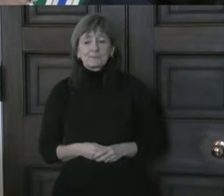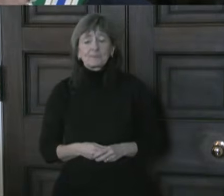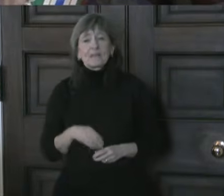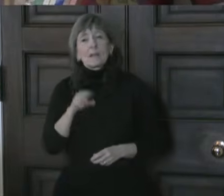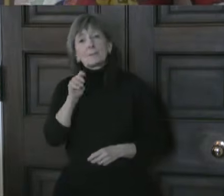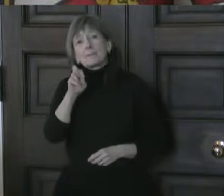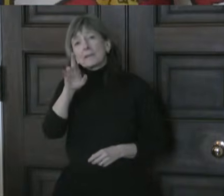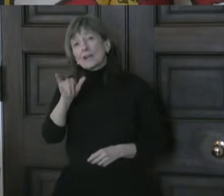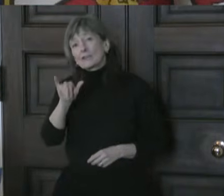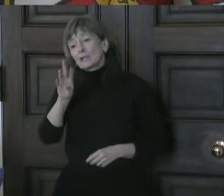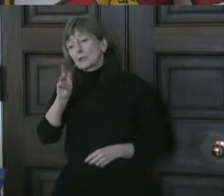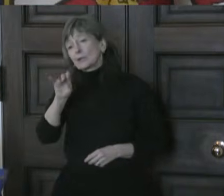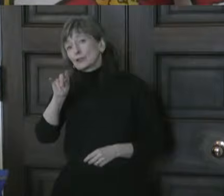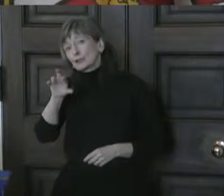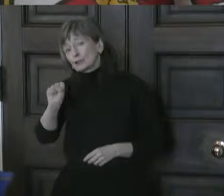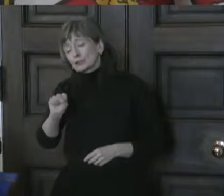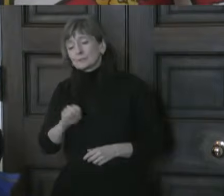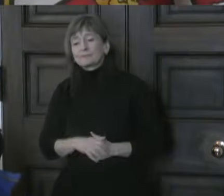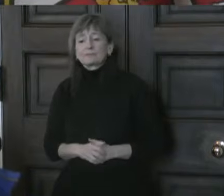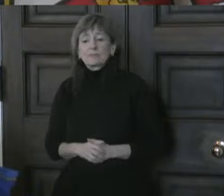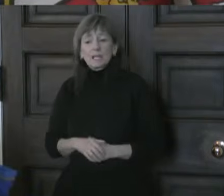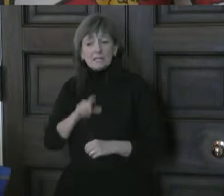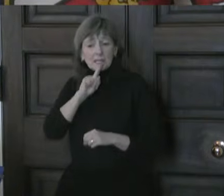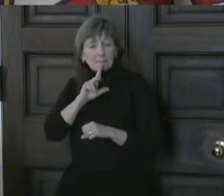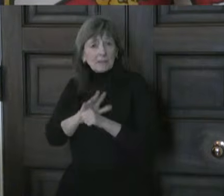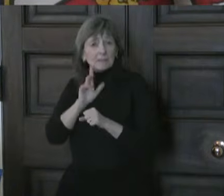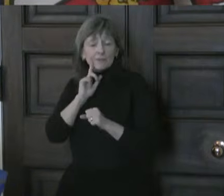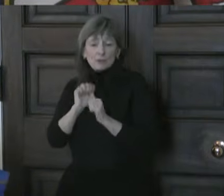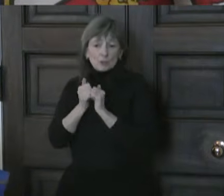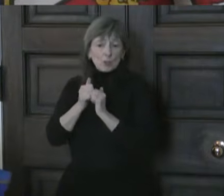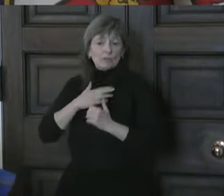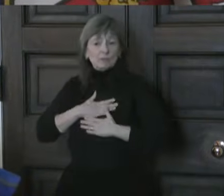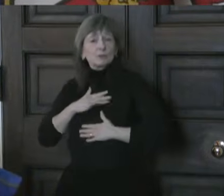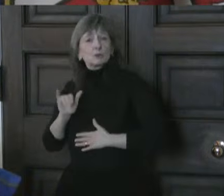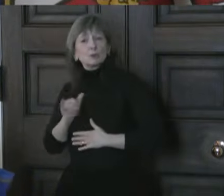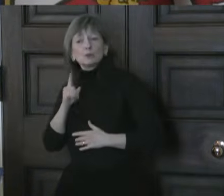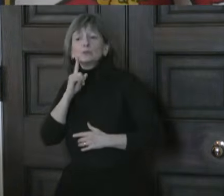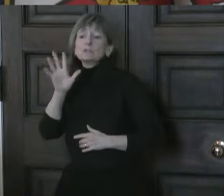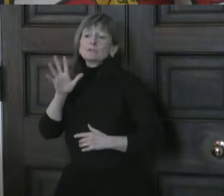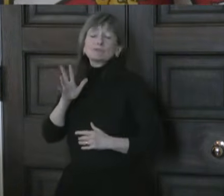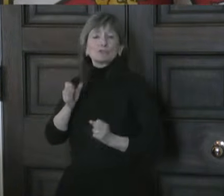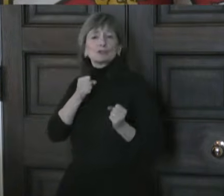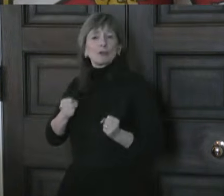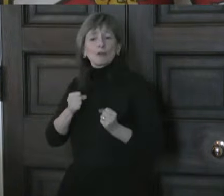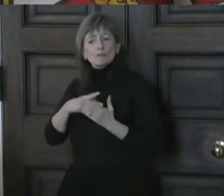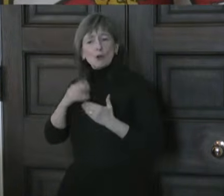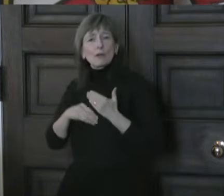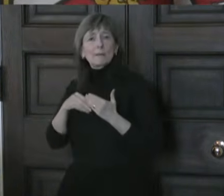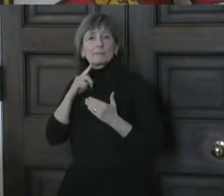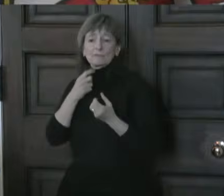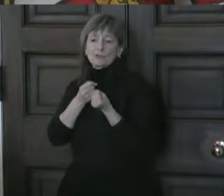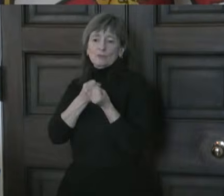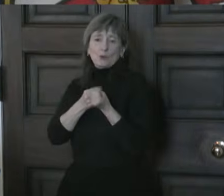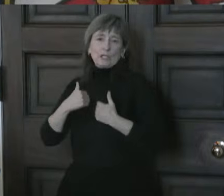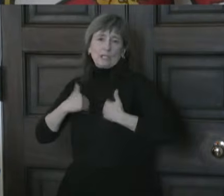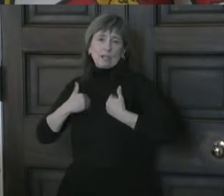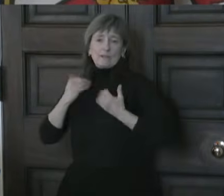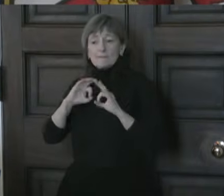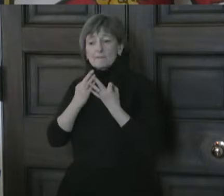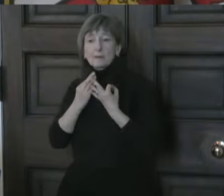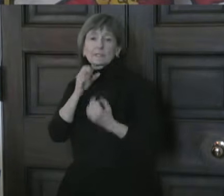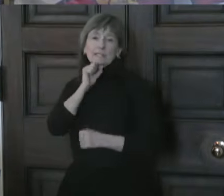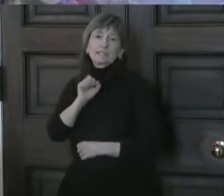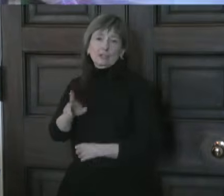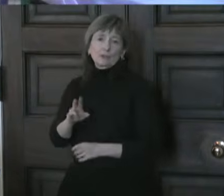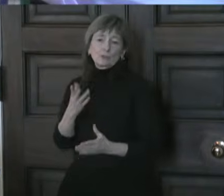Mary Winters, your commitment to sports and recreation has strengthened programs that support young people, families, and